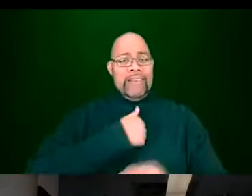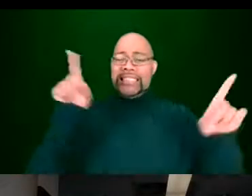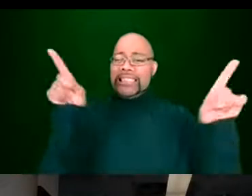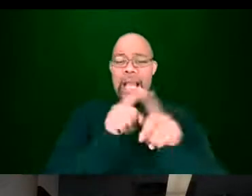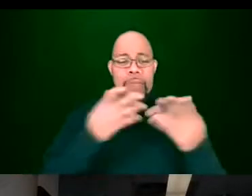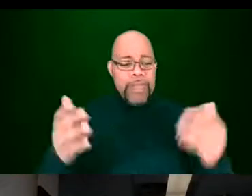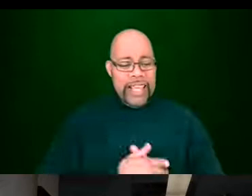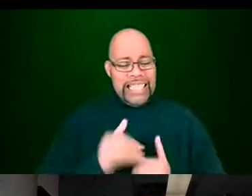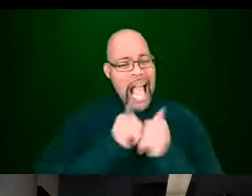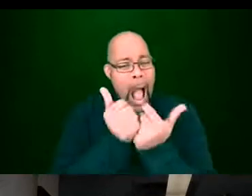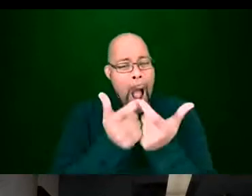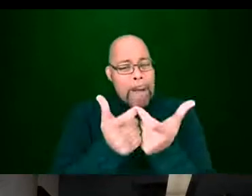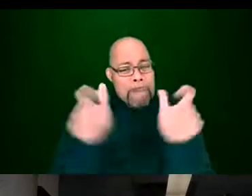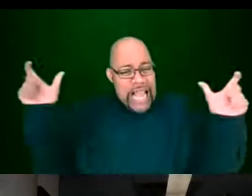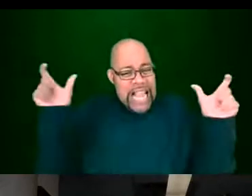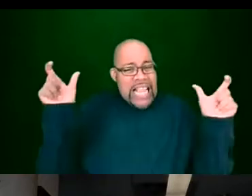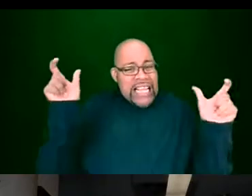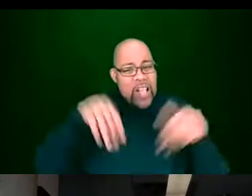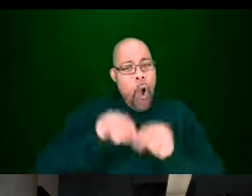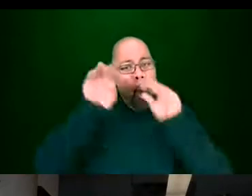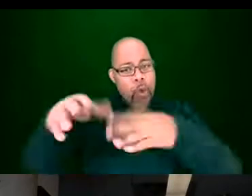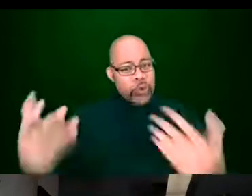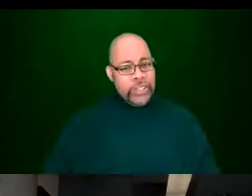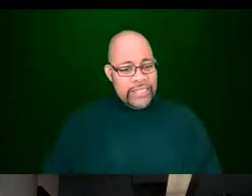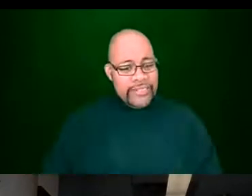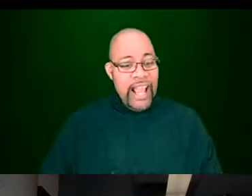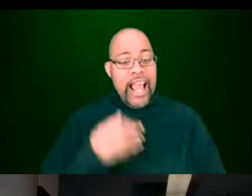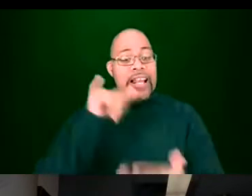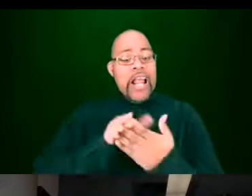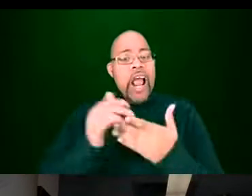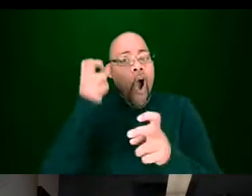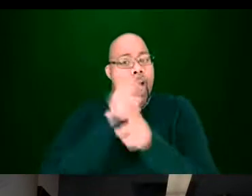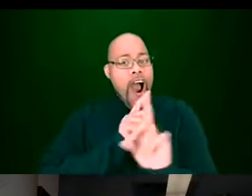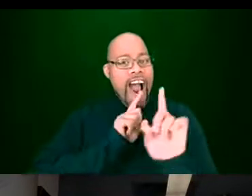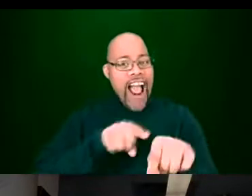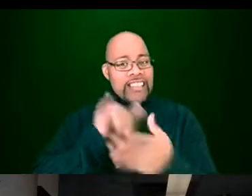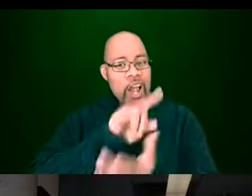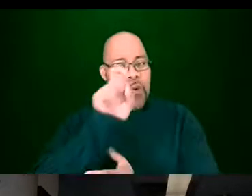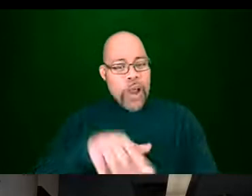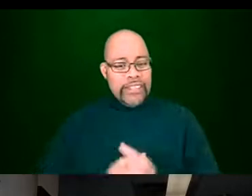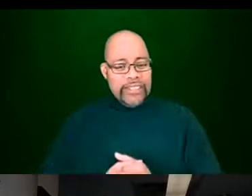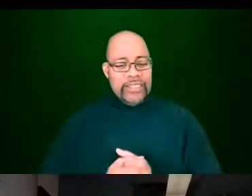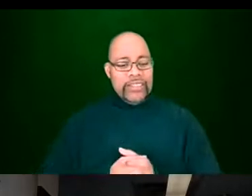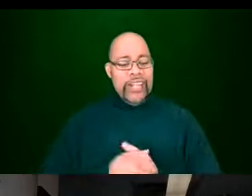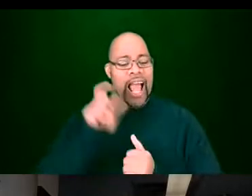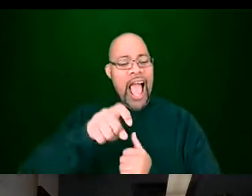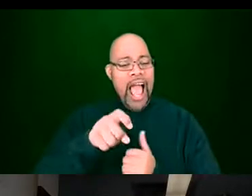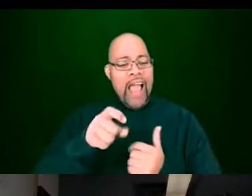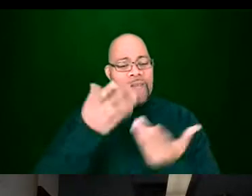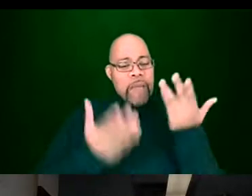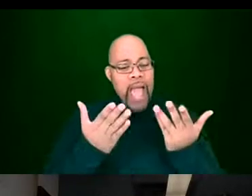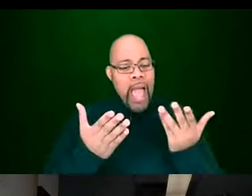like, how big is the ocean? And it's kind of hard to answer that question. You kind of have to